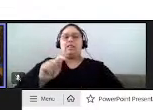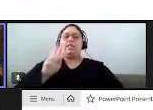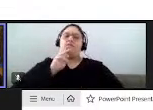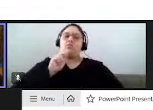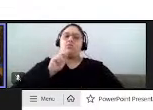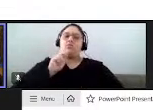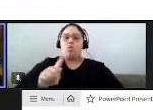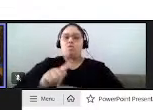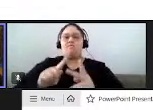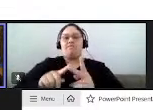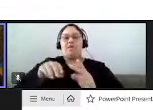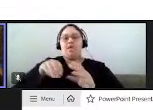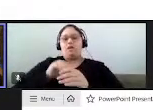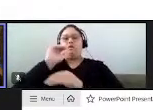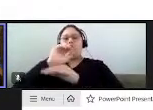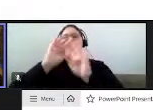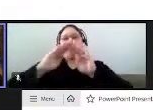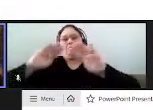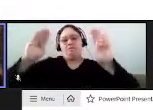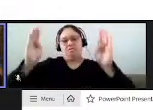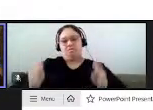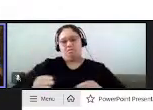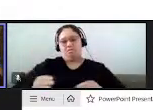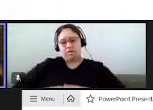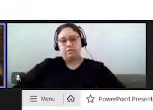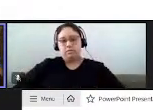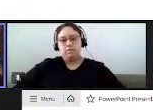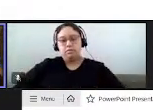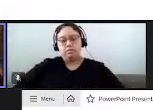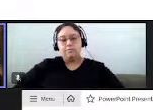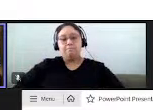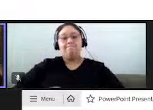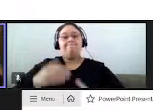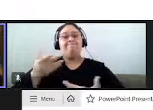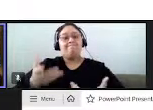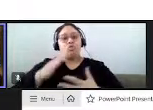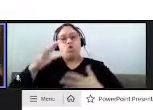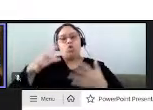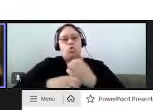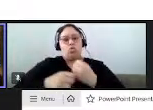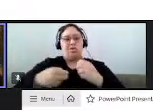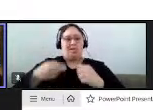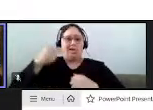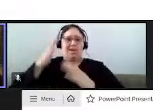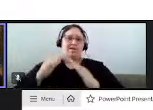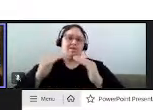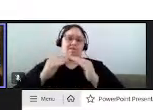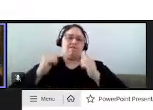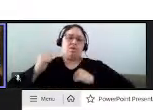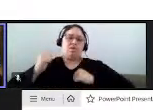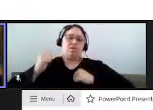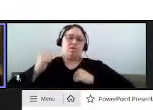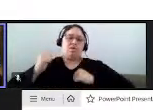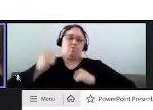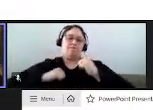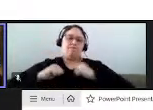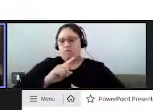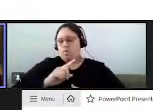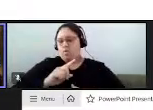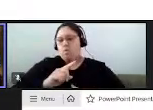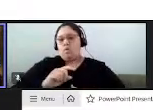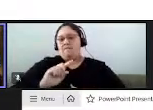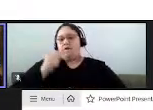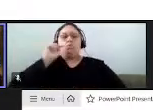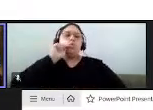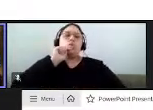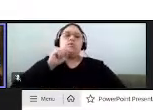Theewaterskloof and in the Overberg. Chair, that concludes at a high level the performance for the first quarter in